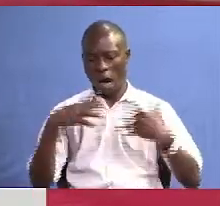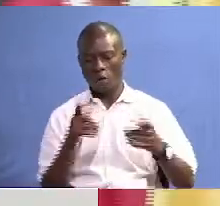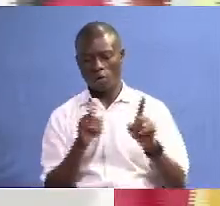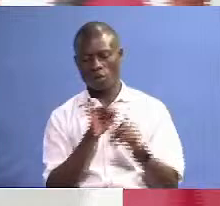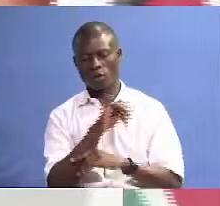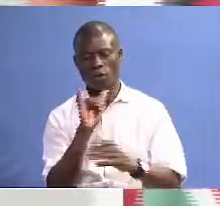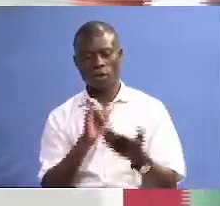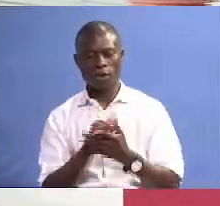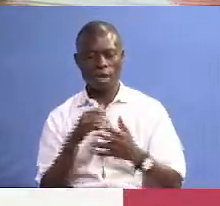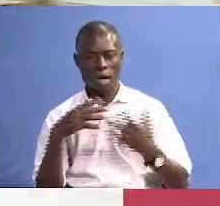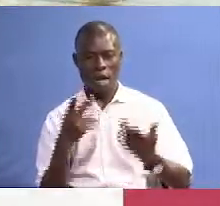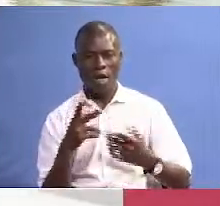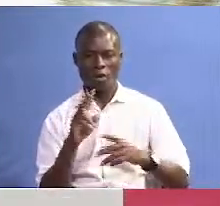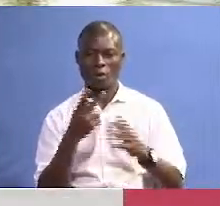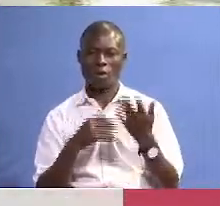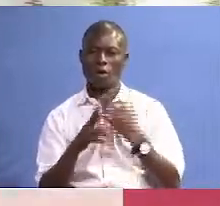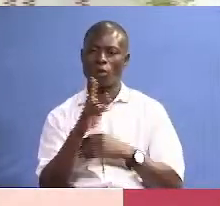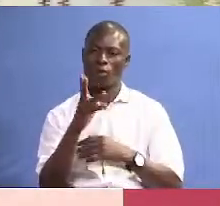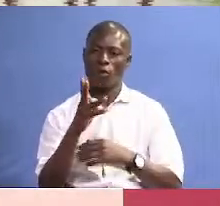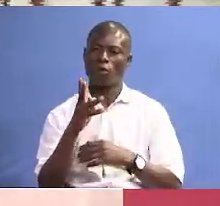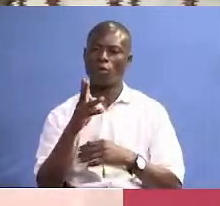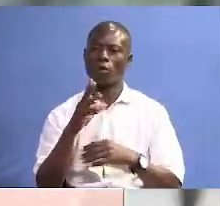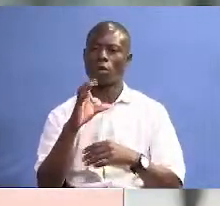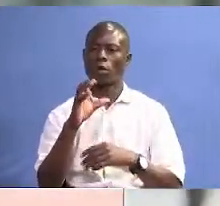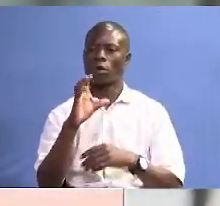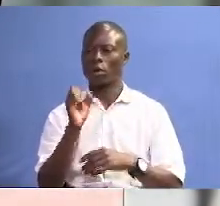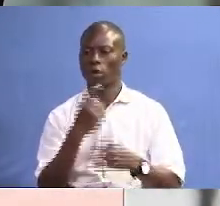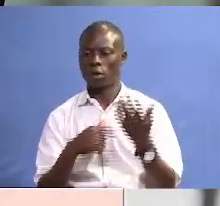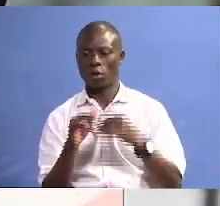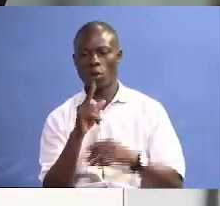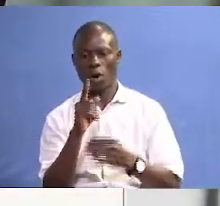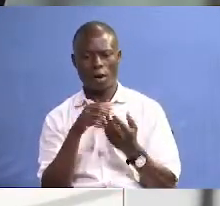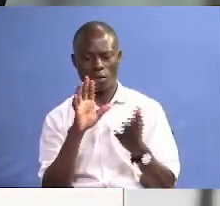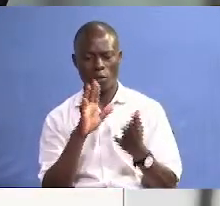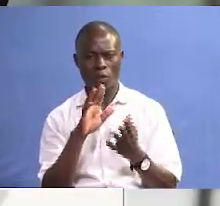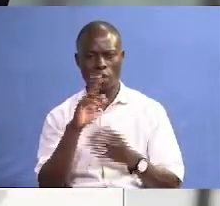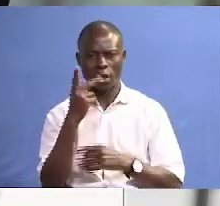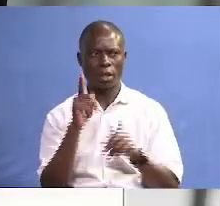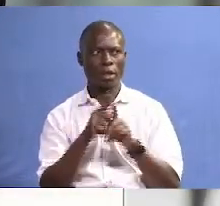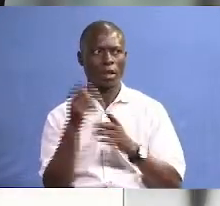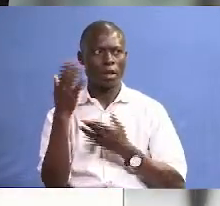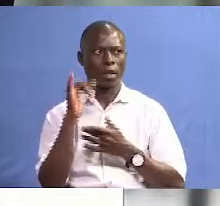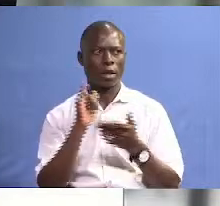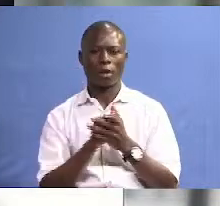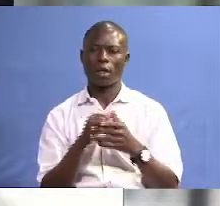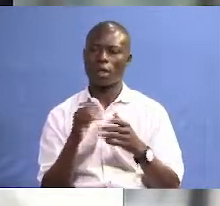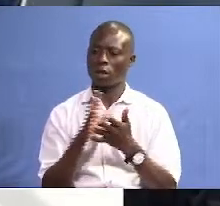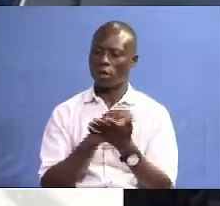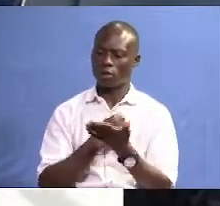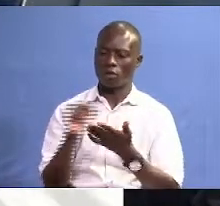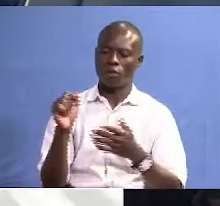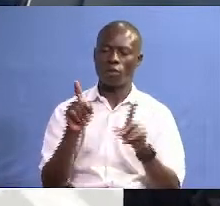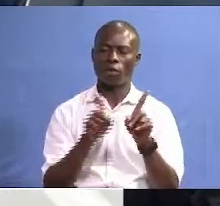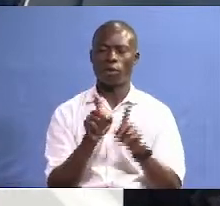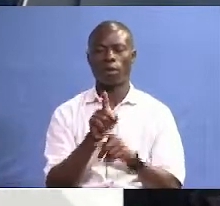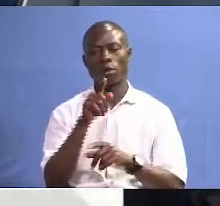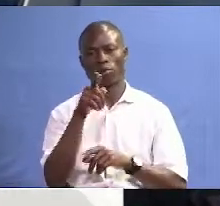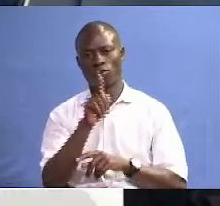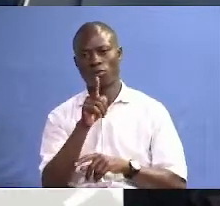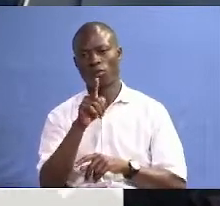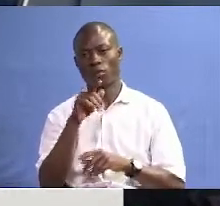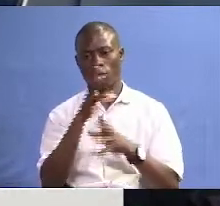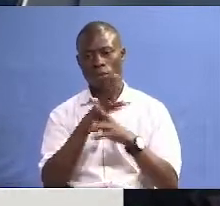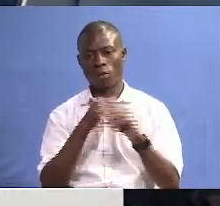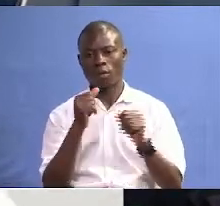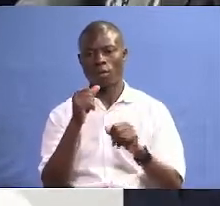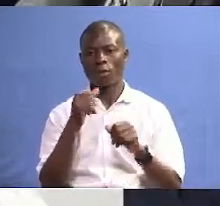was the day of reckoning for cabinet secretaries, and when most Kenyans expected a cabinet reshuffle to the list, President William Ruto